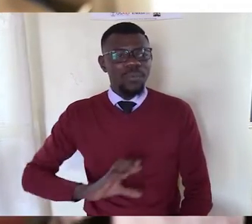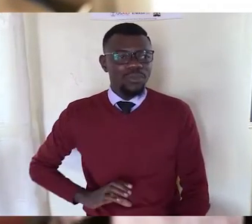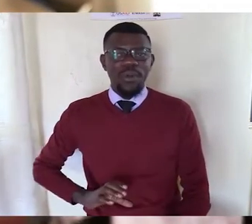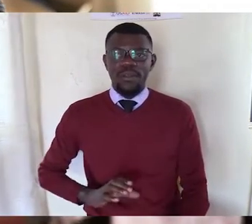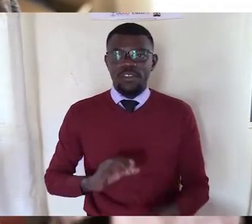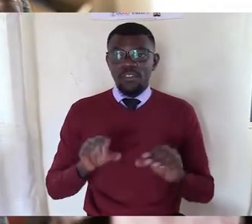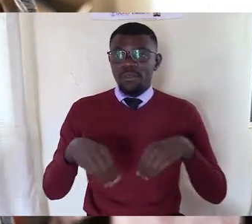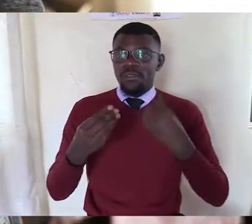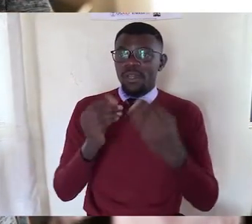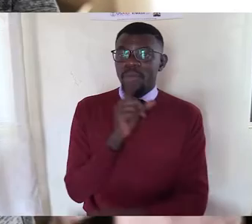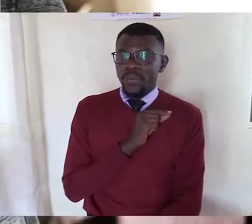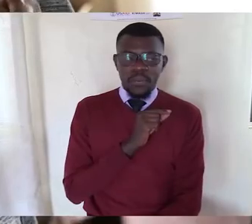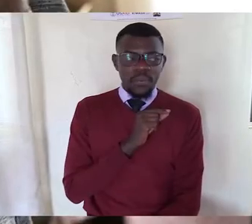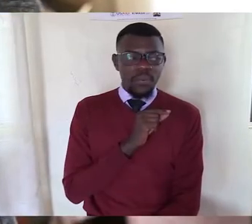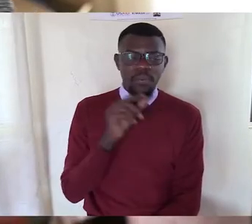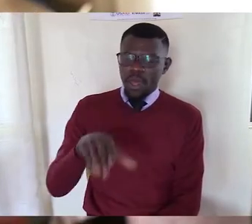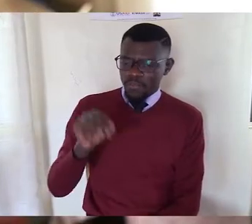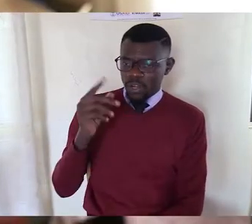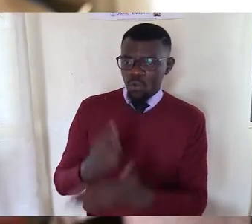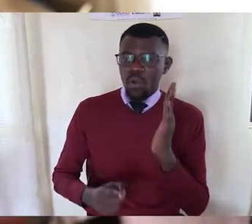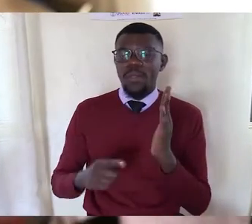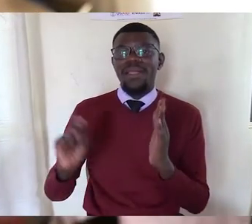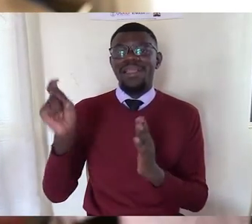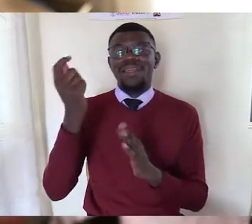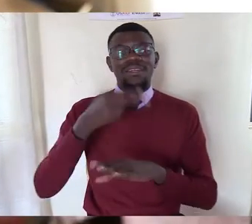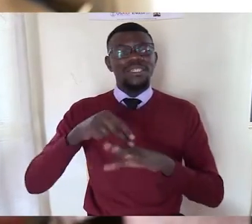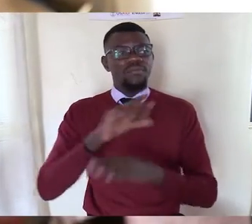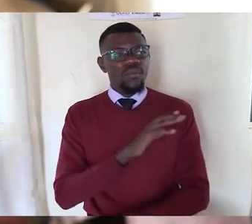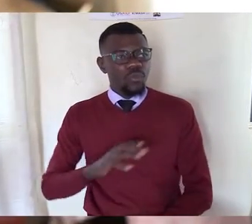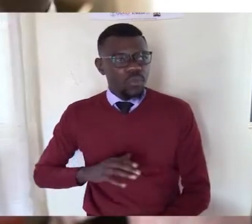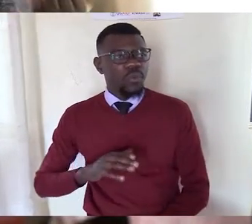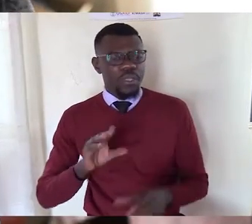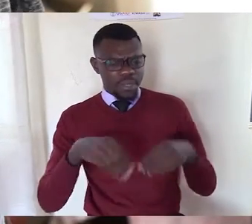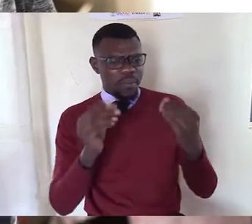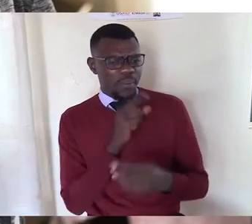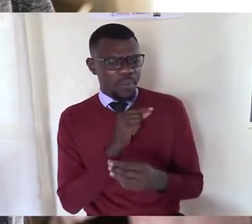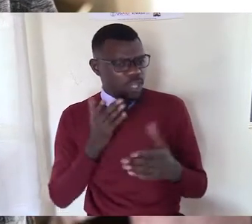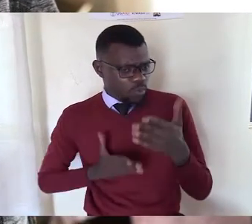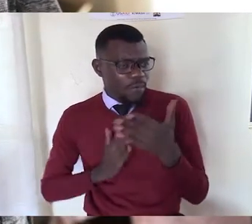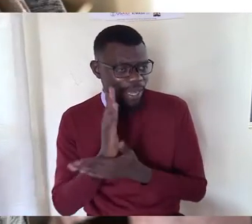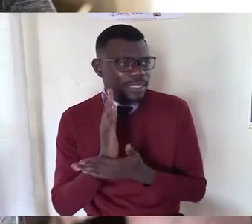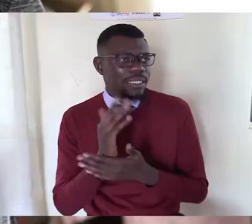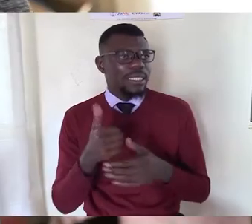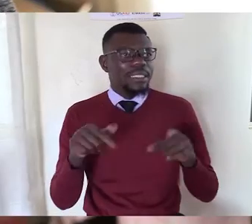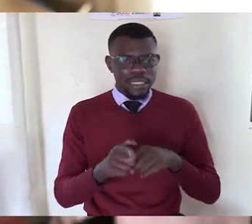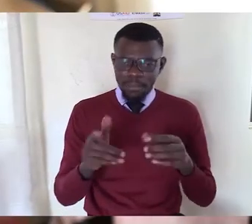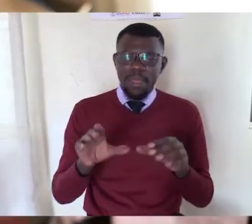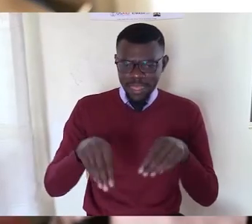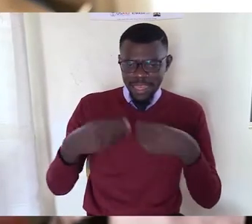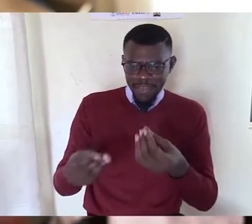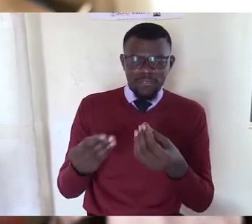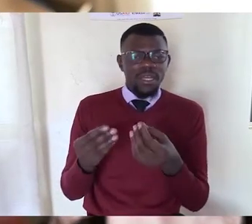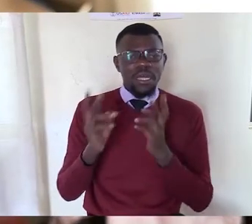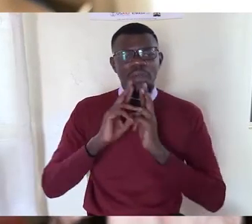given its findings. Kenya National Commission gave its finding. Human Rights Watch gave its